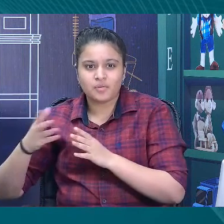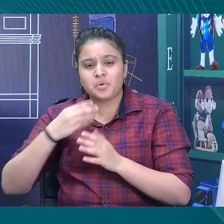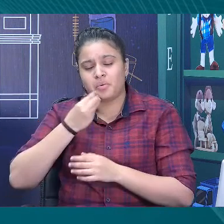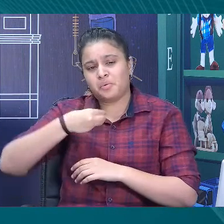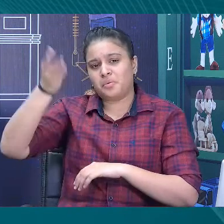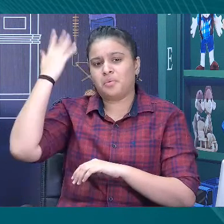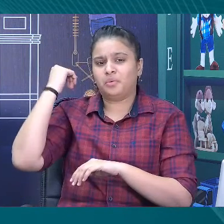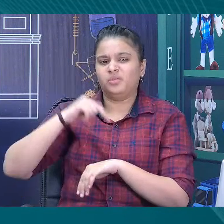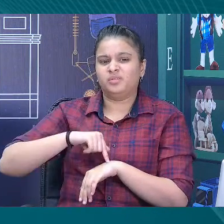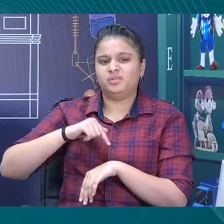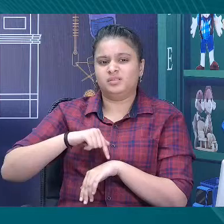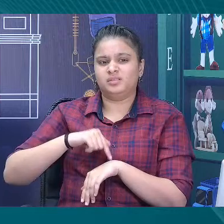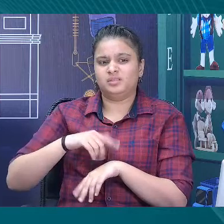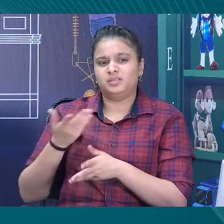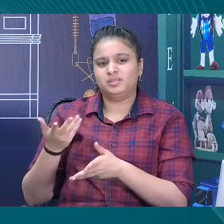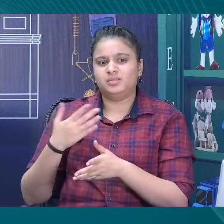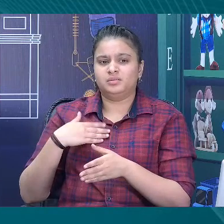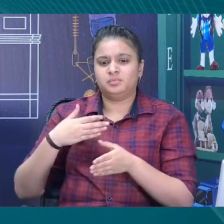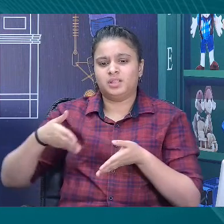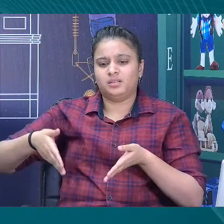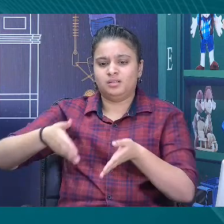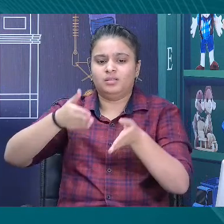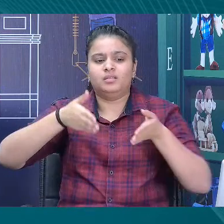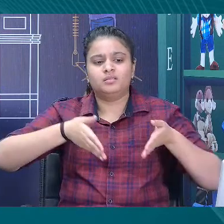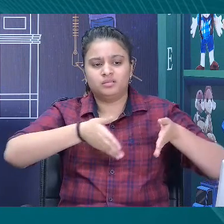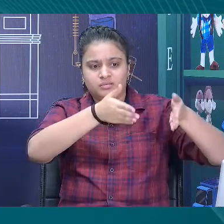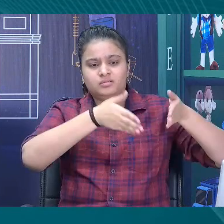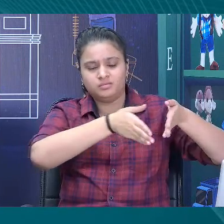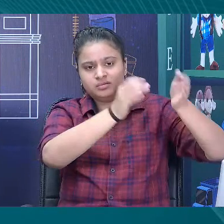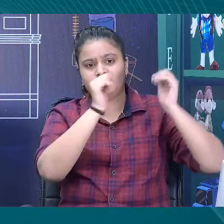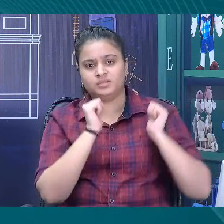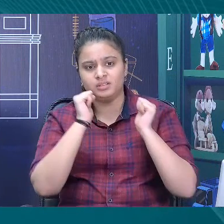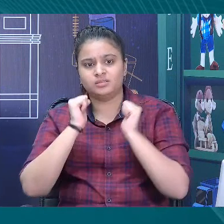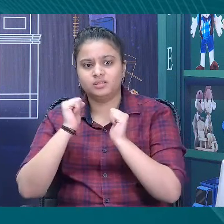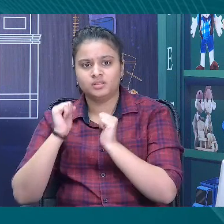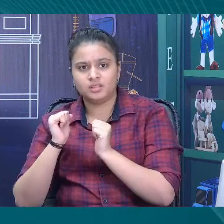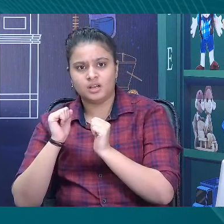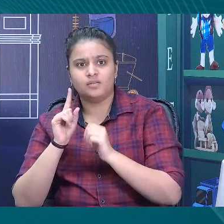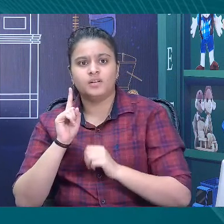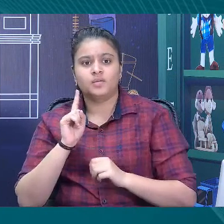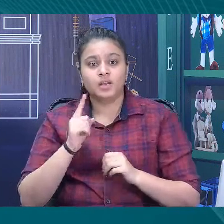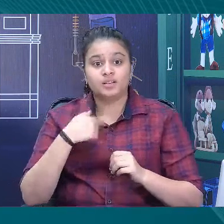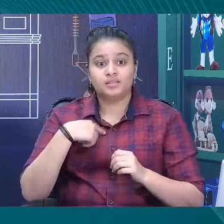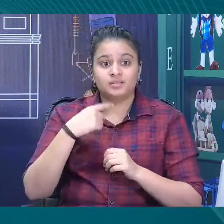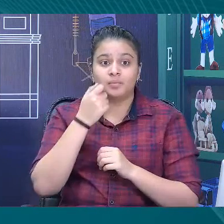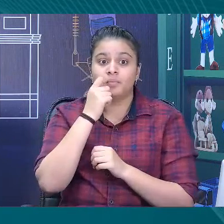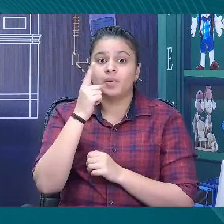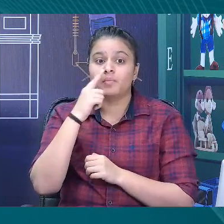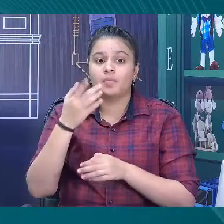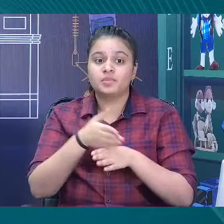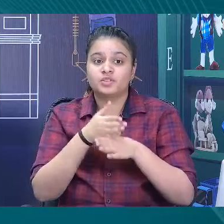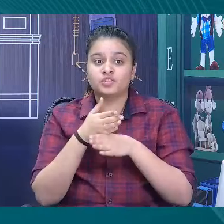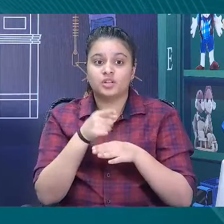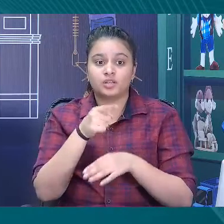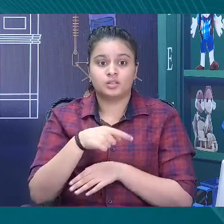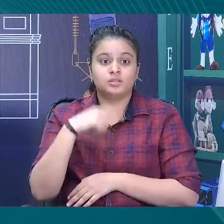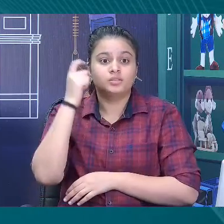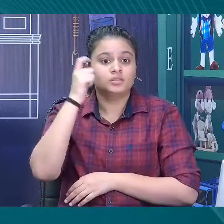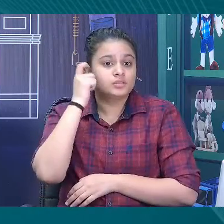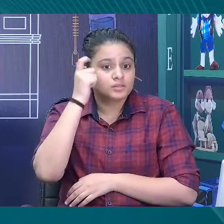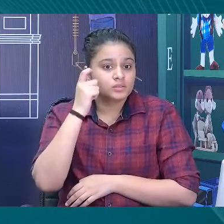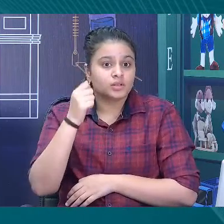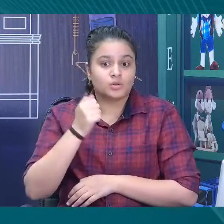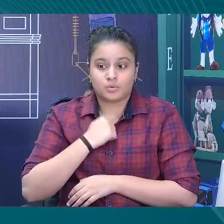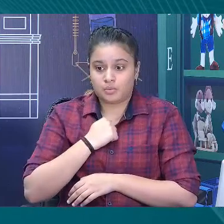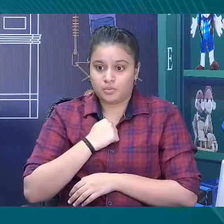we used to put children in rows. And there are these little things of think, pair, and share. You think about this, you discuss it with